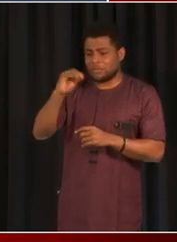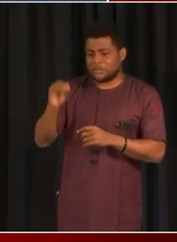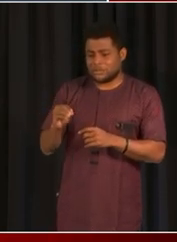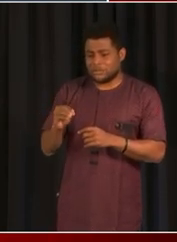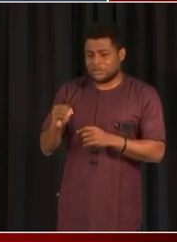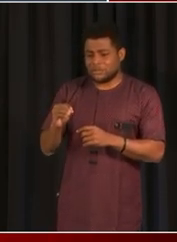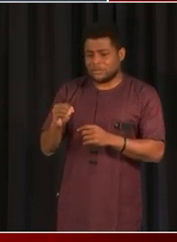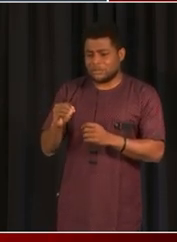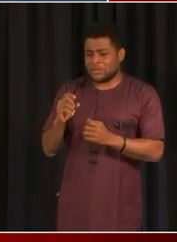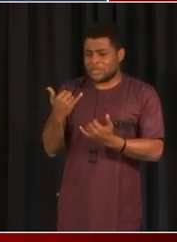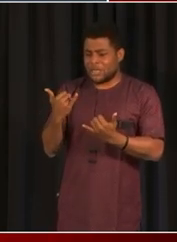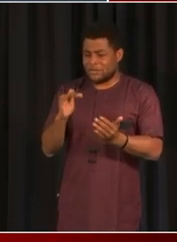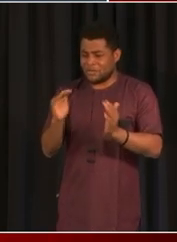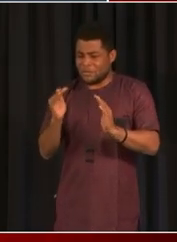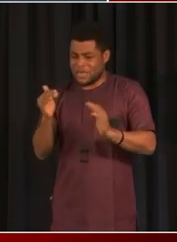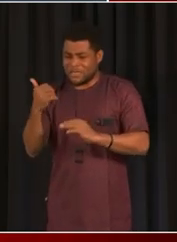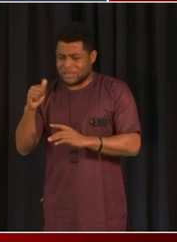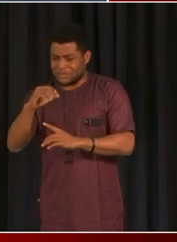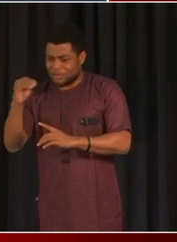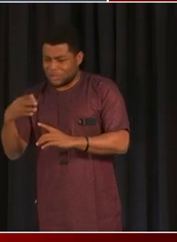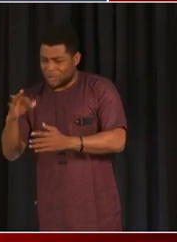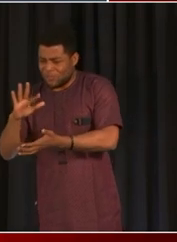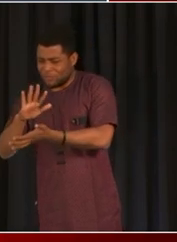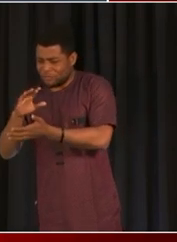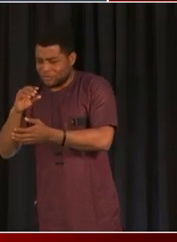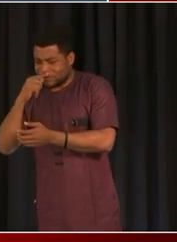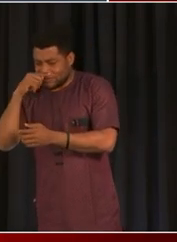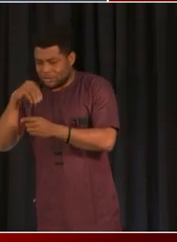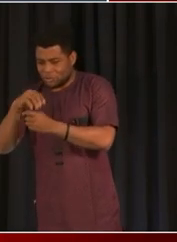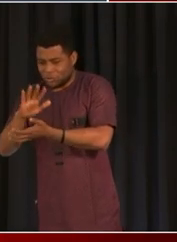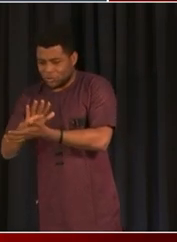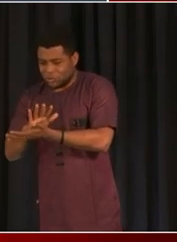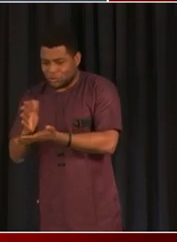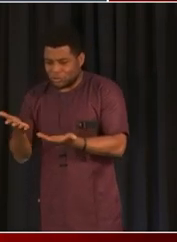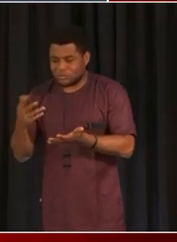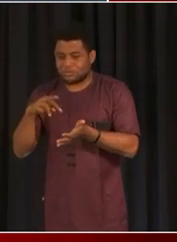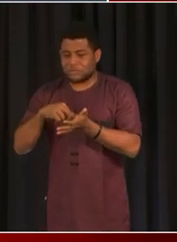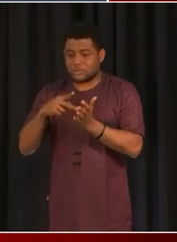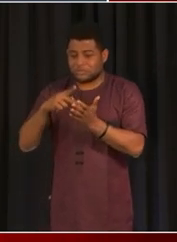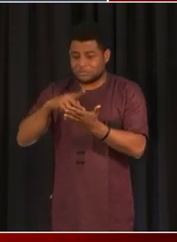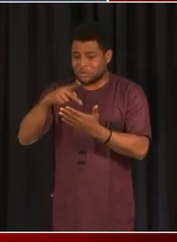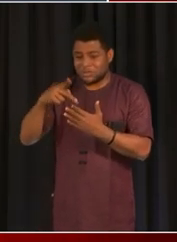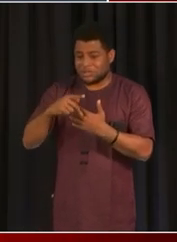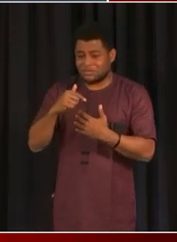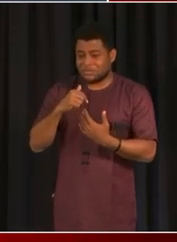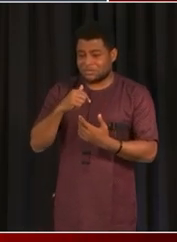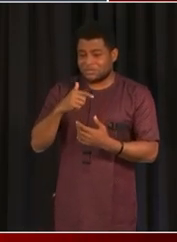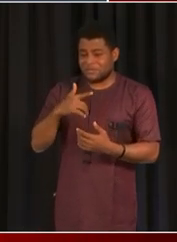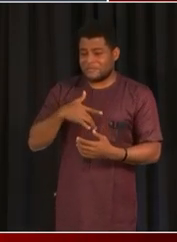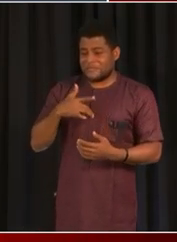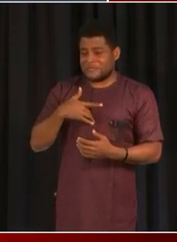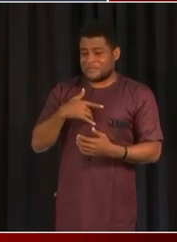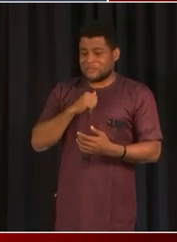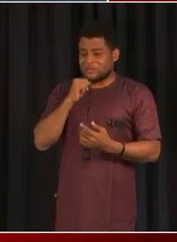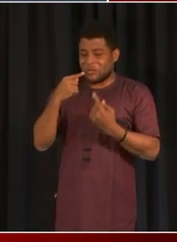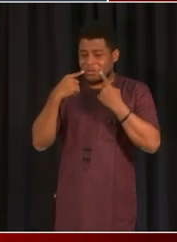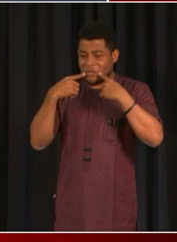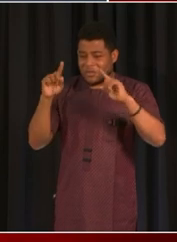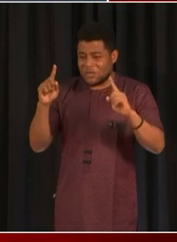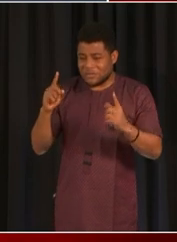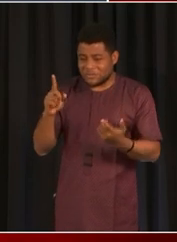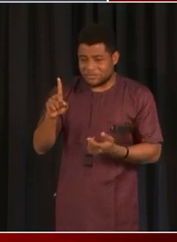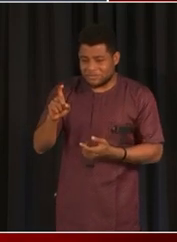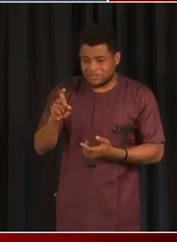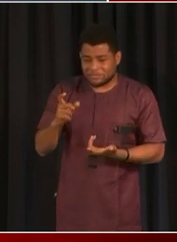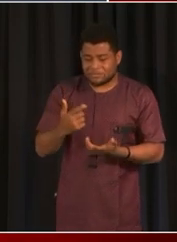school. So why did this program fall short? Do you feel asymptomatic testing in schools was effective last year? And how do you plan